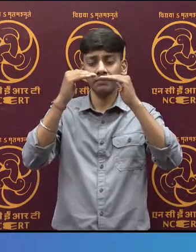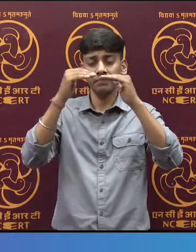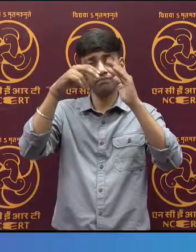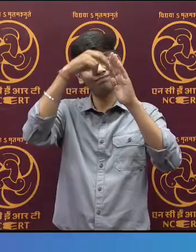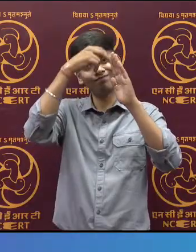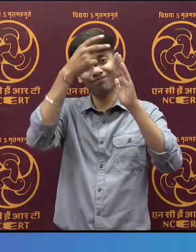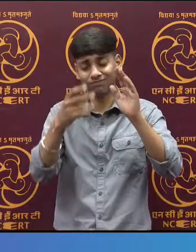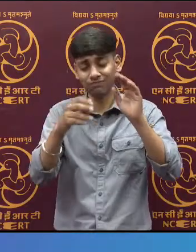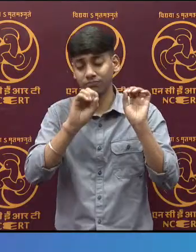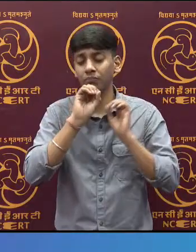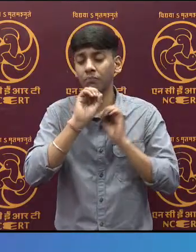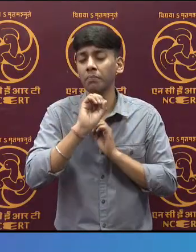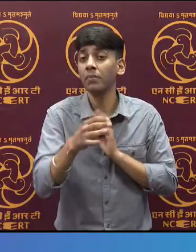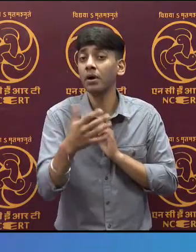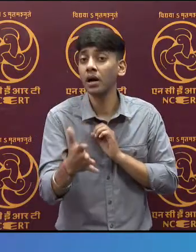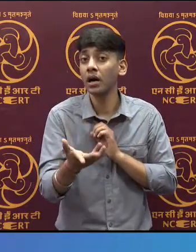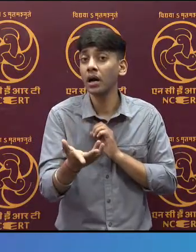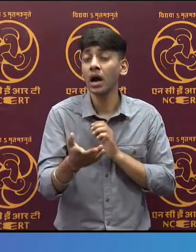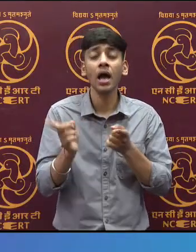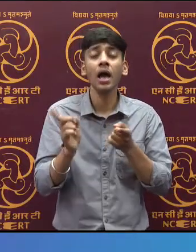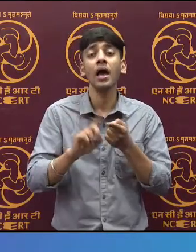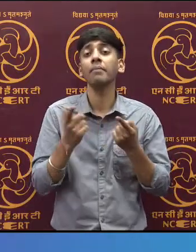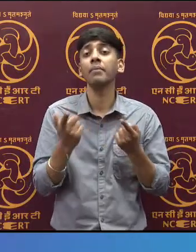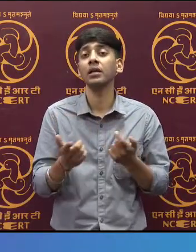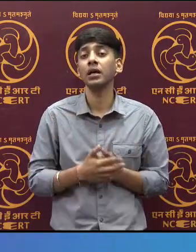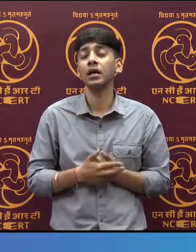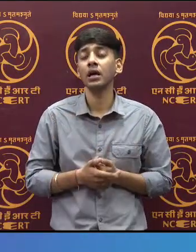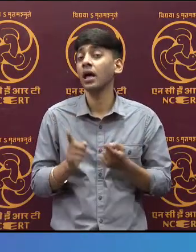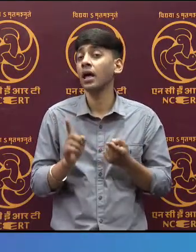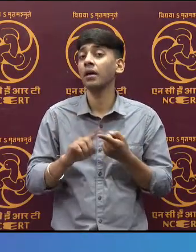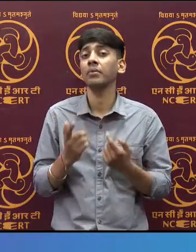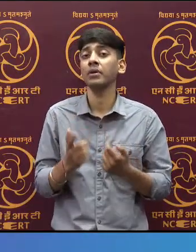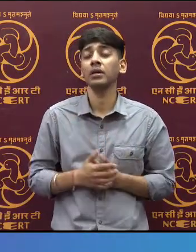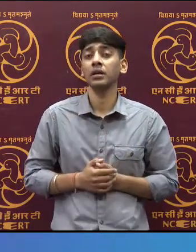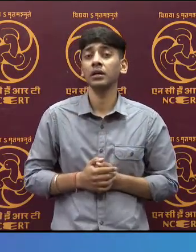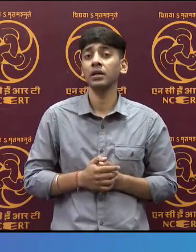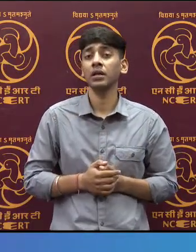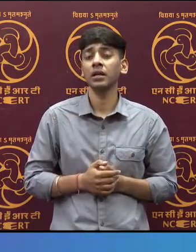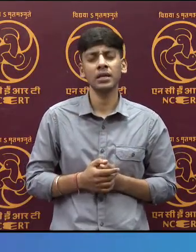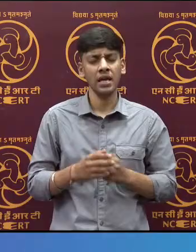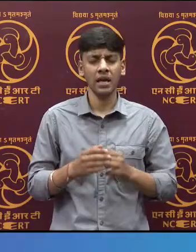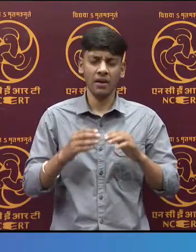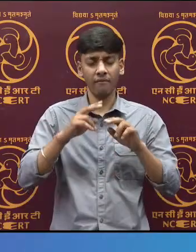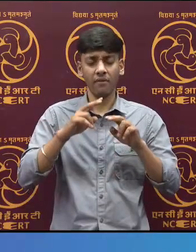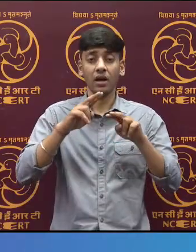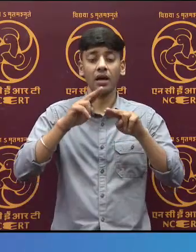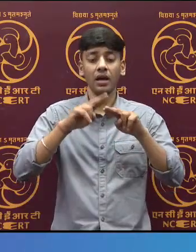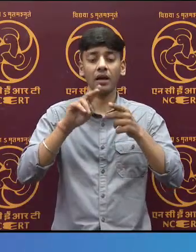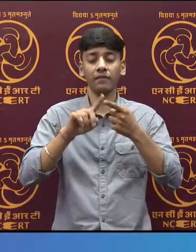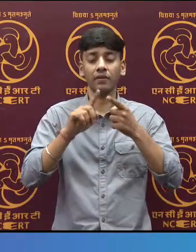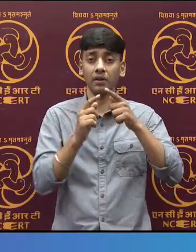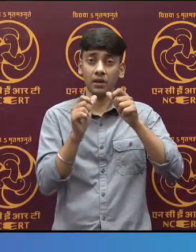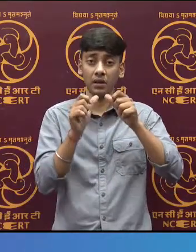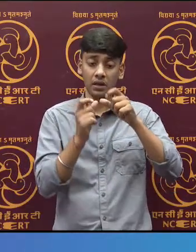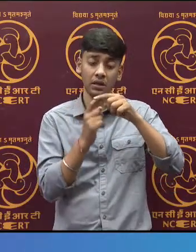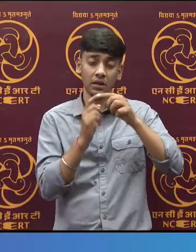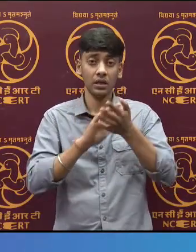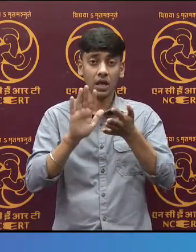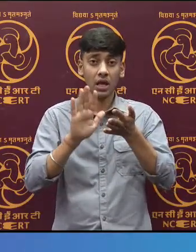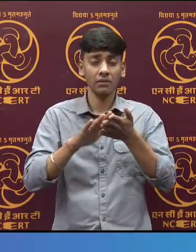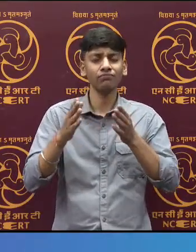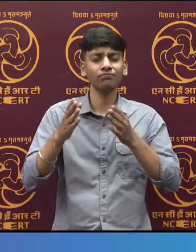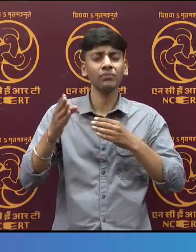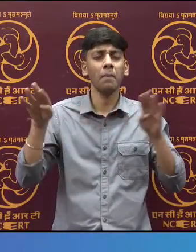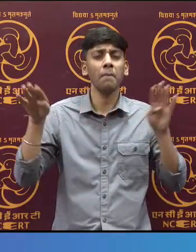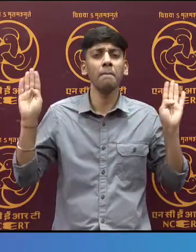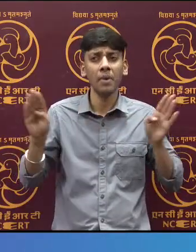same height, then what will happen? Will you tell me what would happen? If I drop a feather and a coin at the same time, which of the two things will